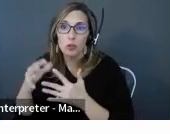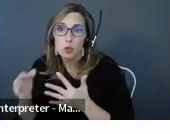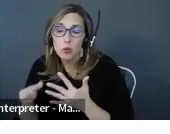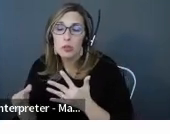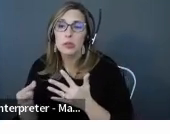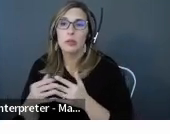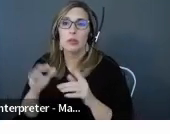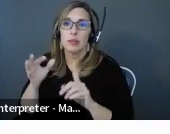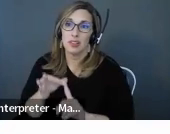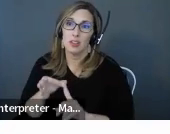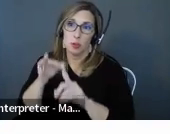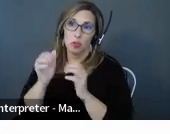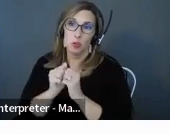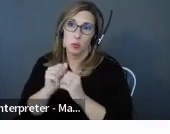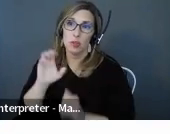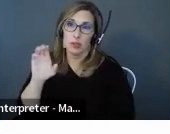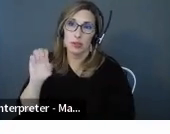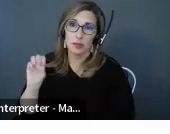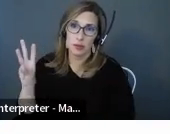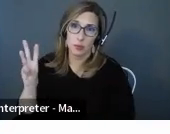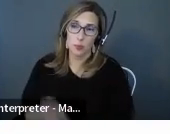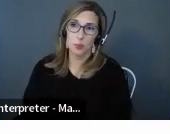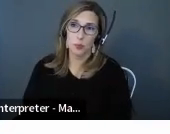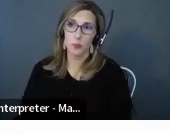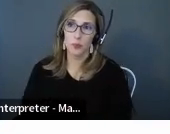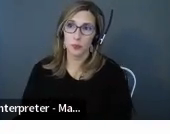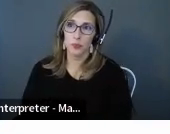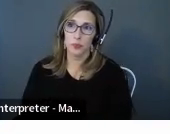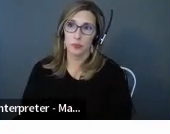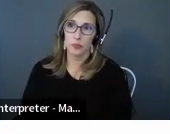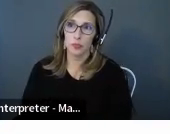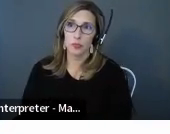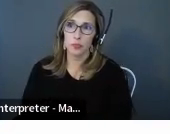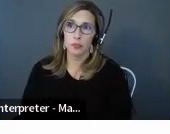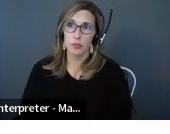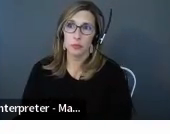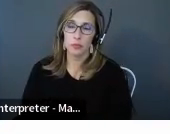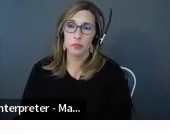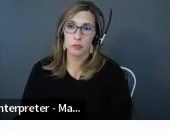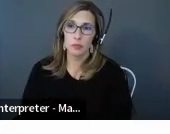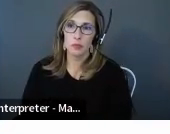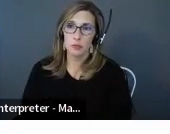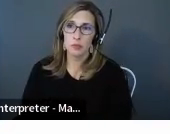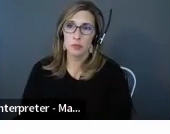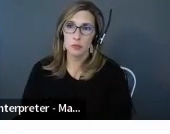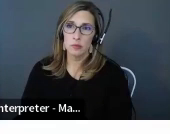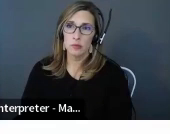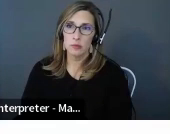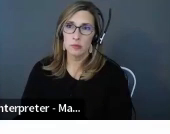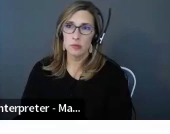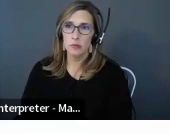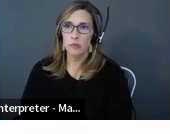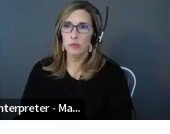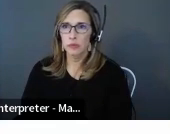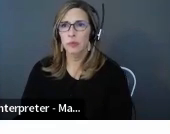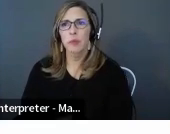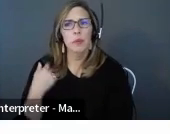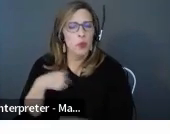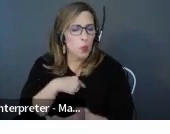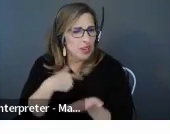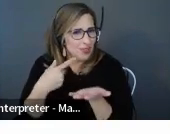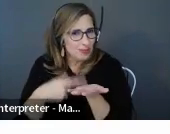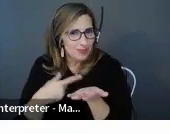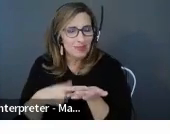with the CSW. And I know we've covered a little bit of this, and then I'm going to pass it